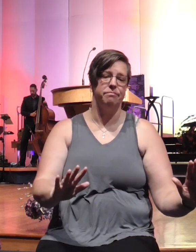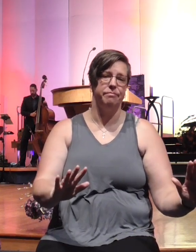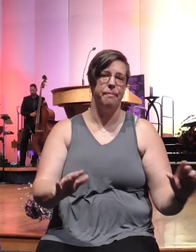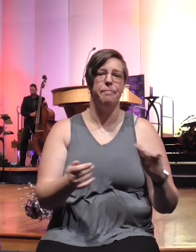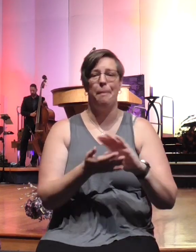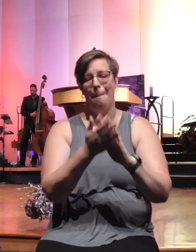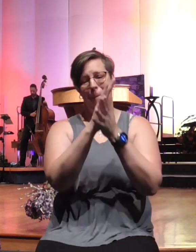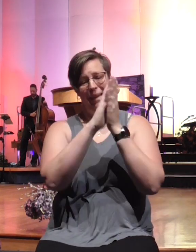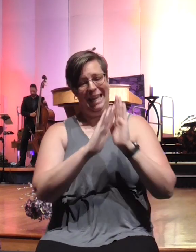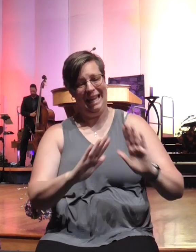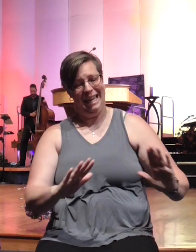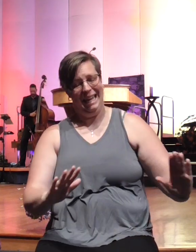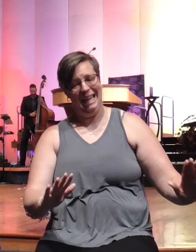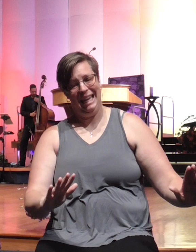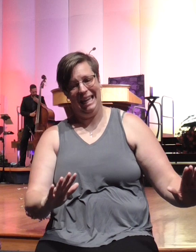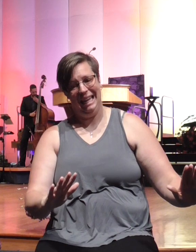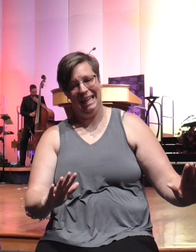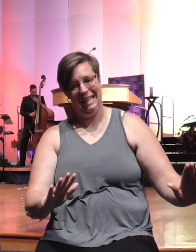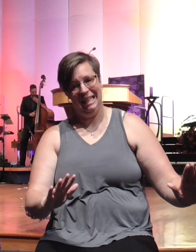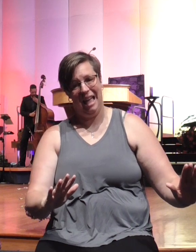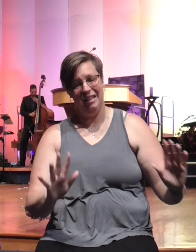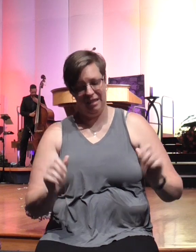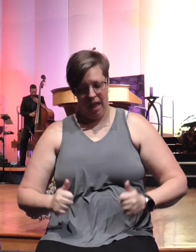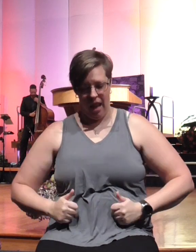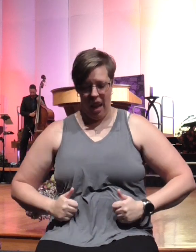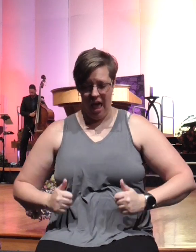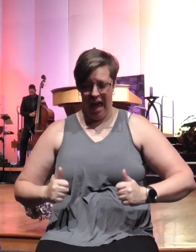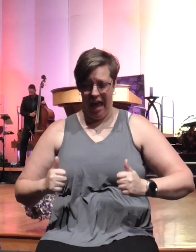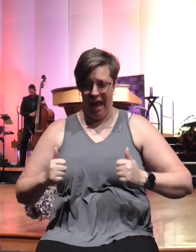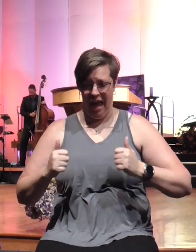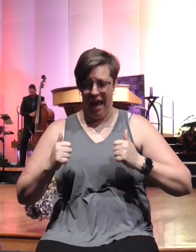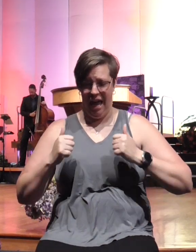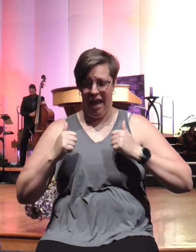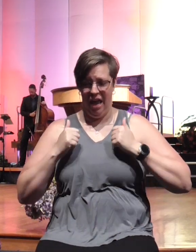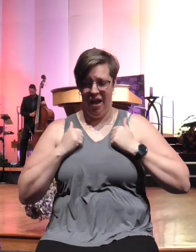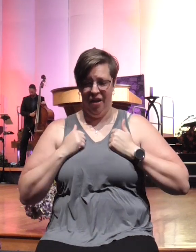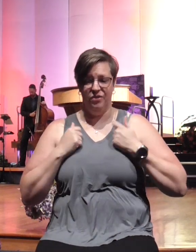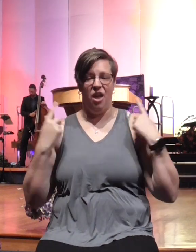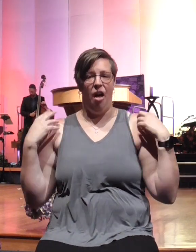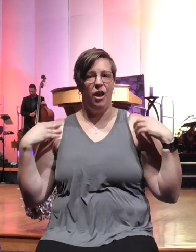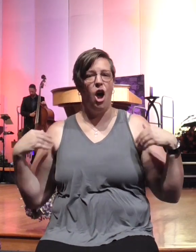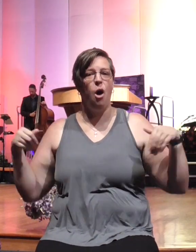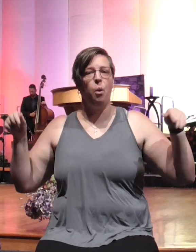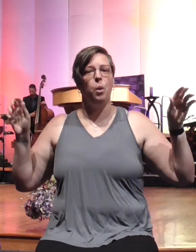a peace that lives beneath the waves,